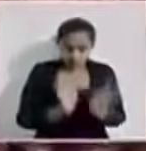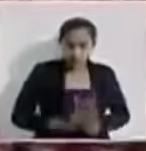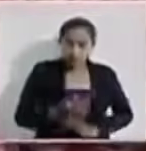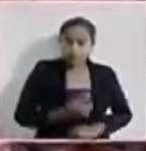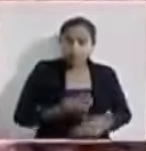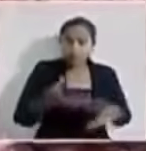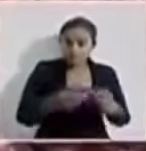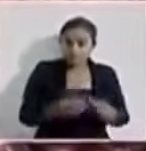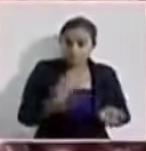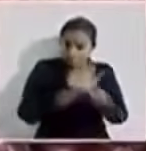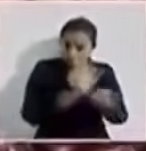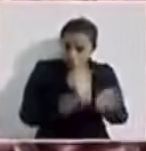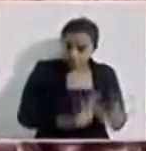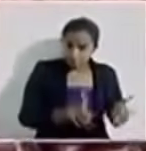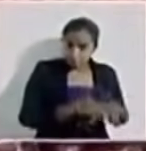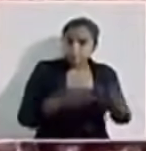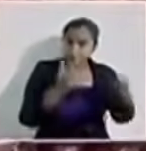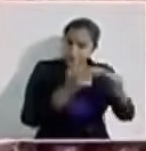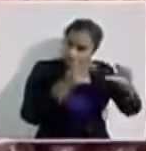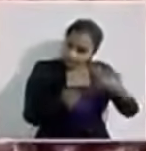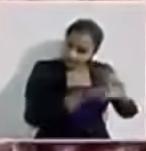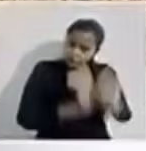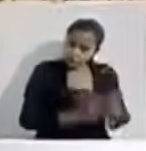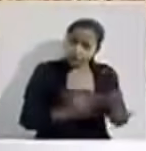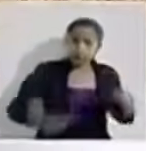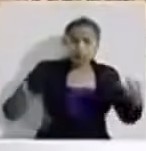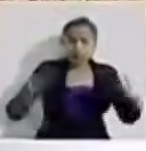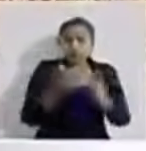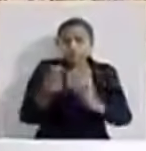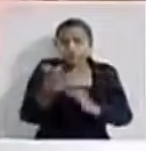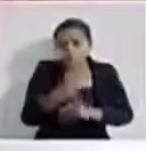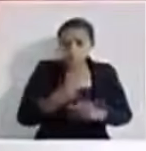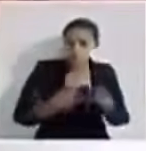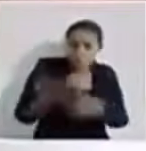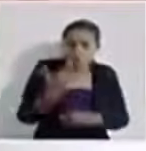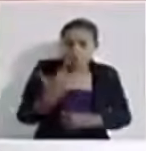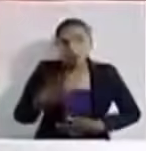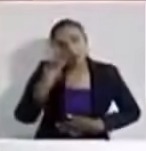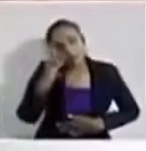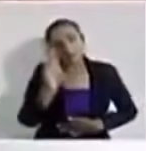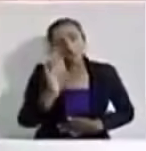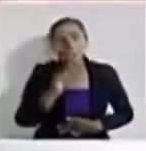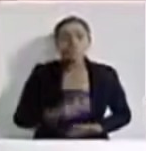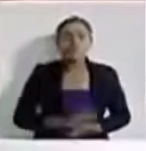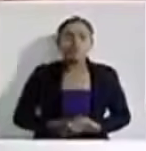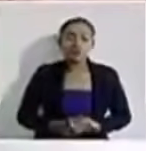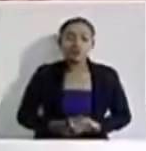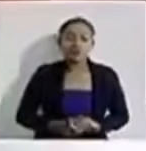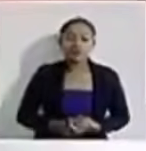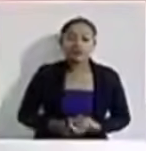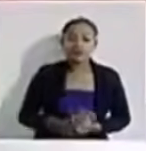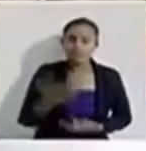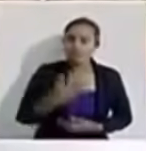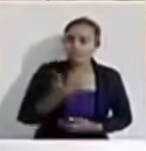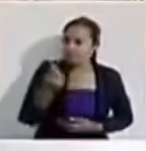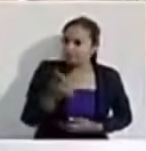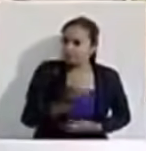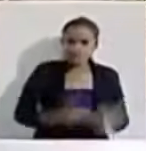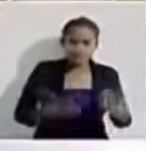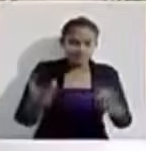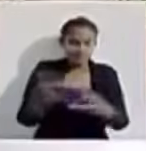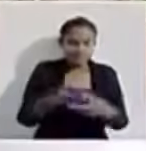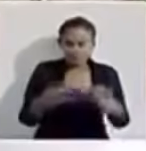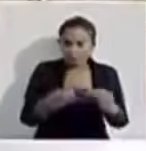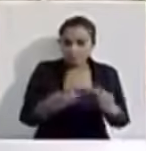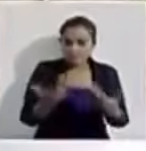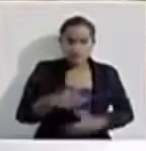homes until a fair price can be fetched for their produce. We don't have a proper price for our crops. We don't know what else to do now. Traders are